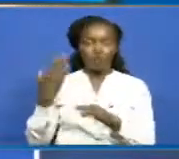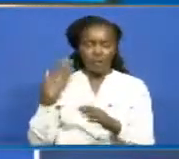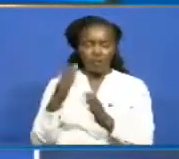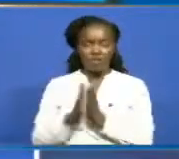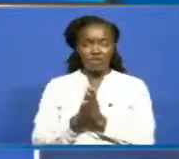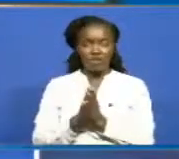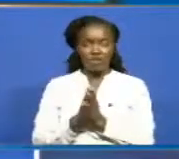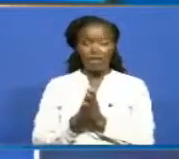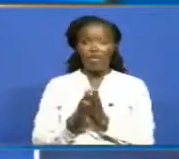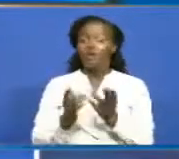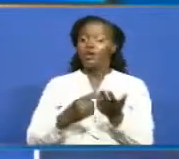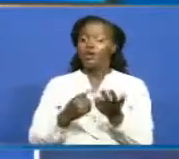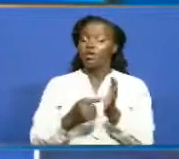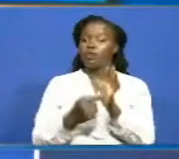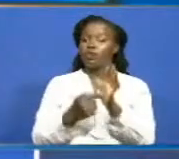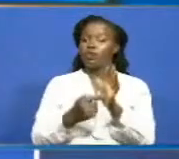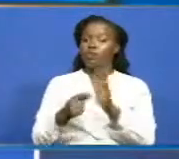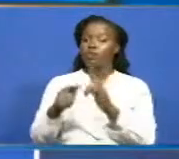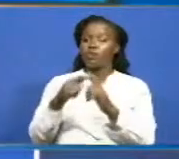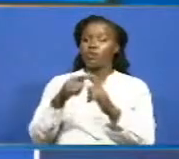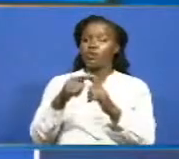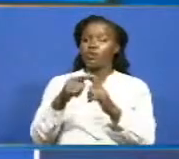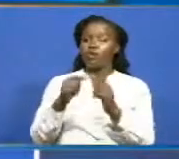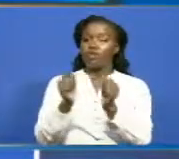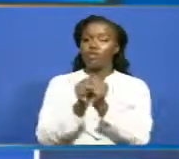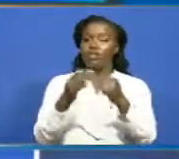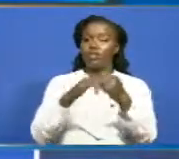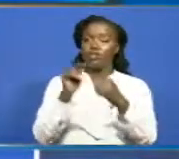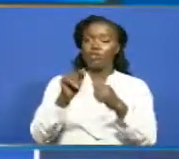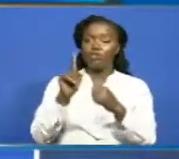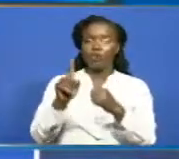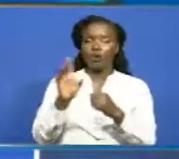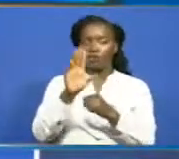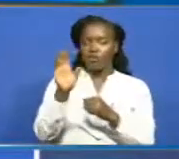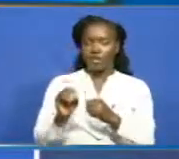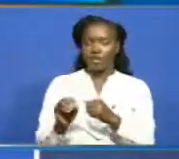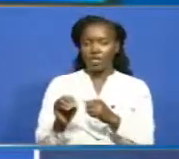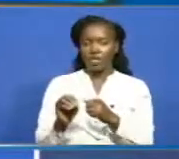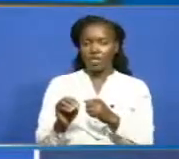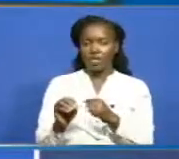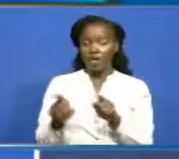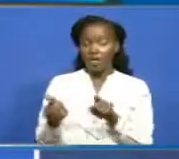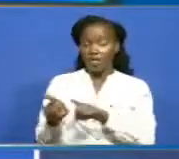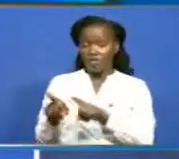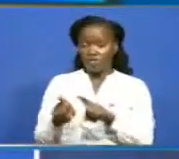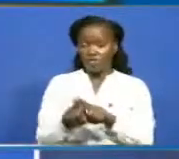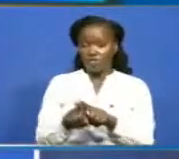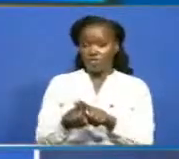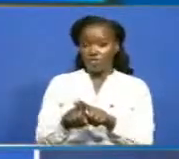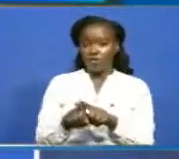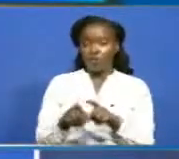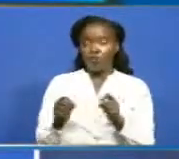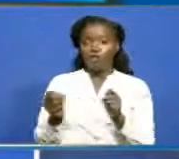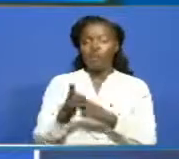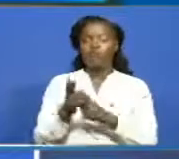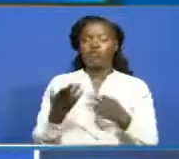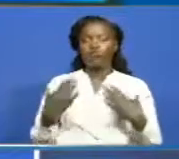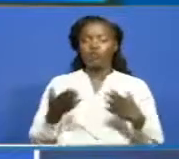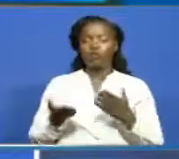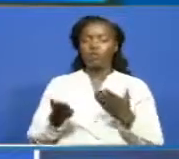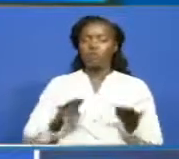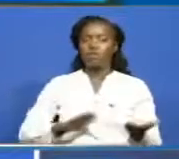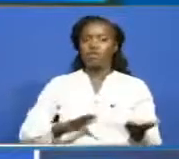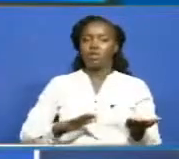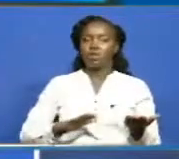figures indicating a positivity rate of 19.1%. In the same period, the country lost another 12 patients,